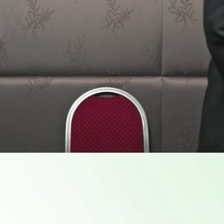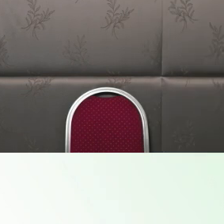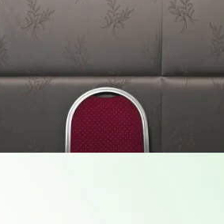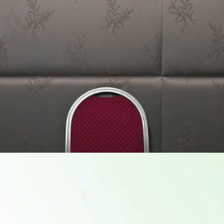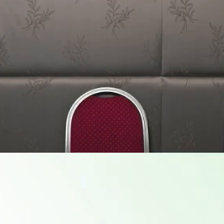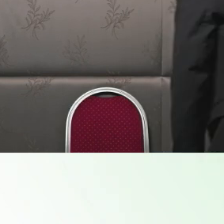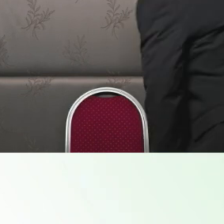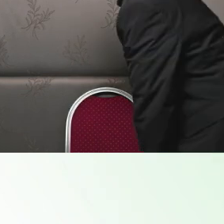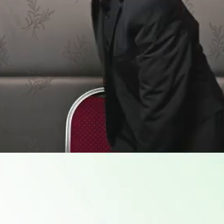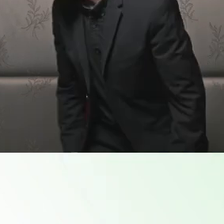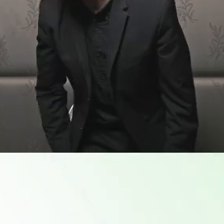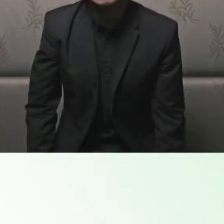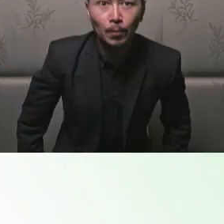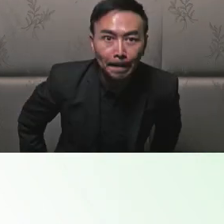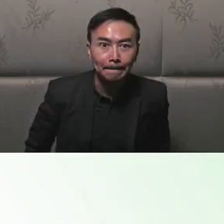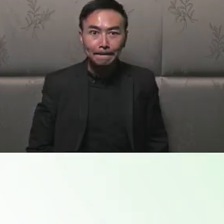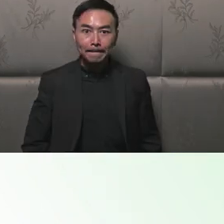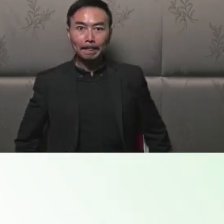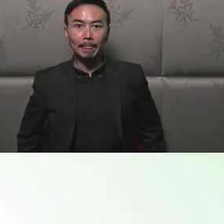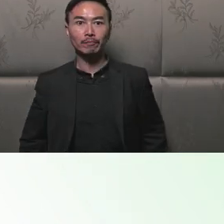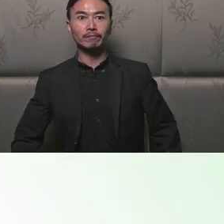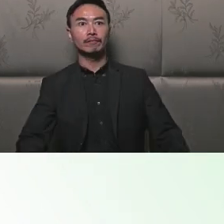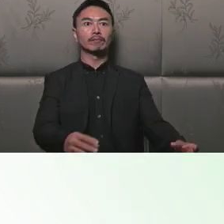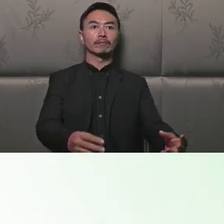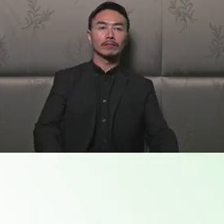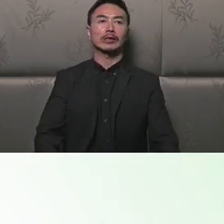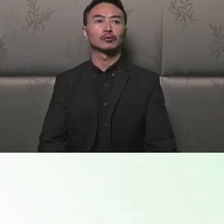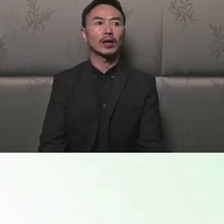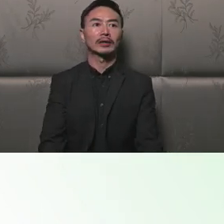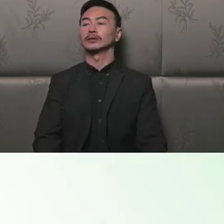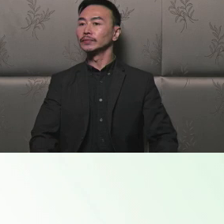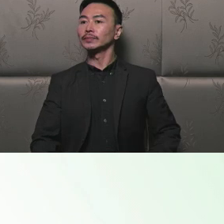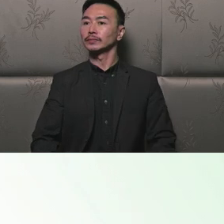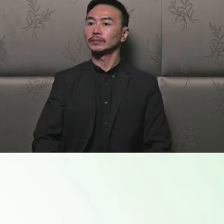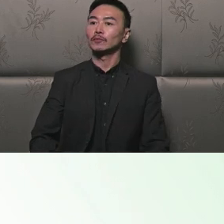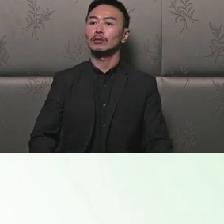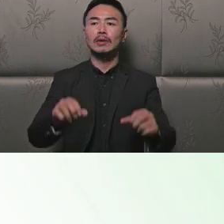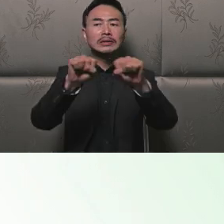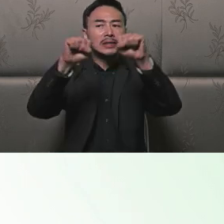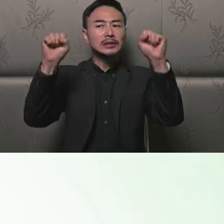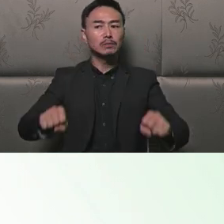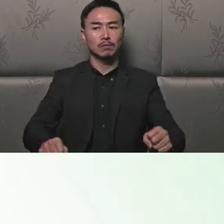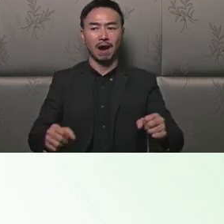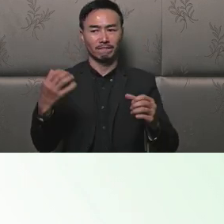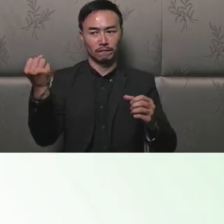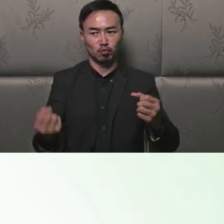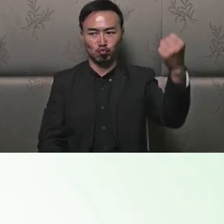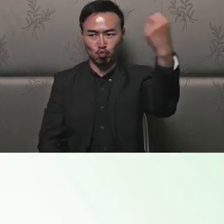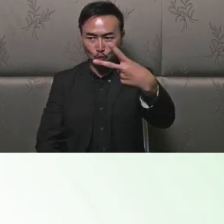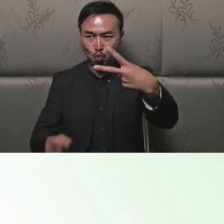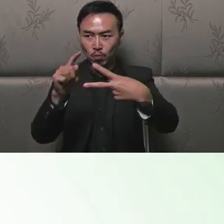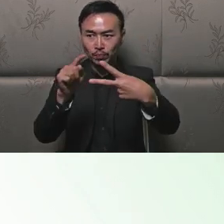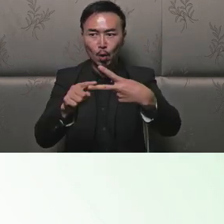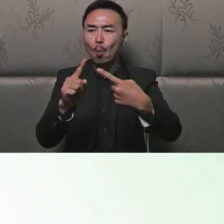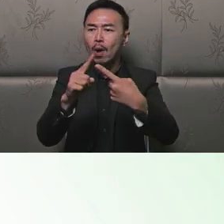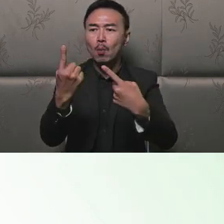So these 2 schemes, which look similar, both the academic credit bank system and the